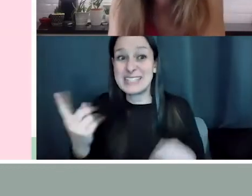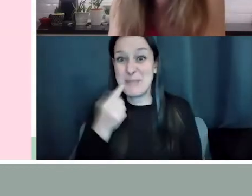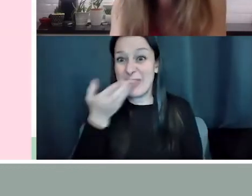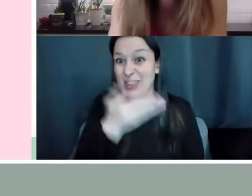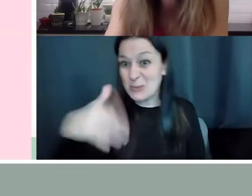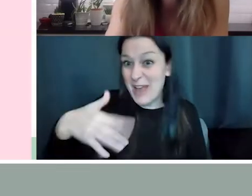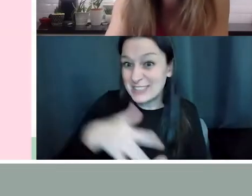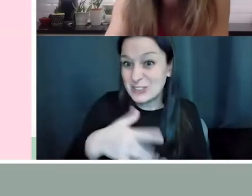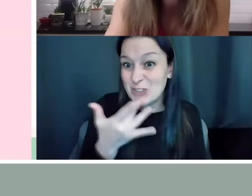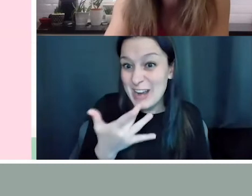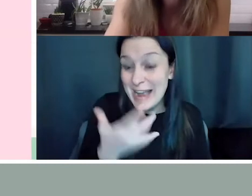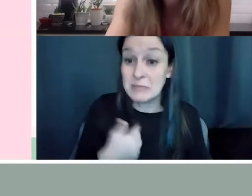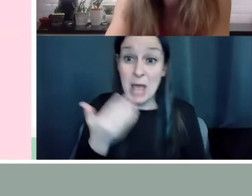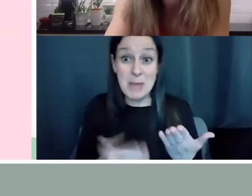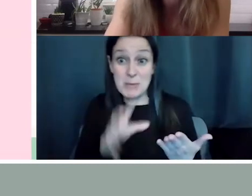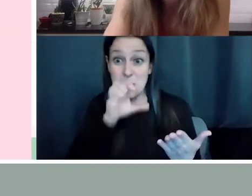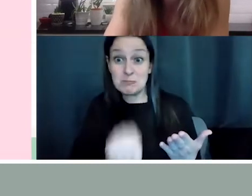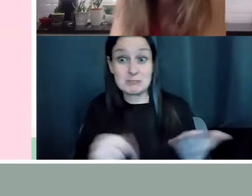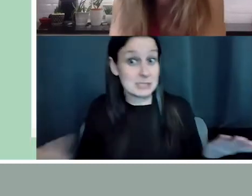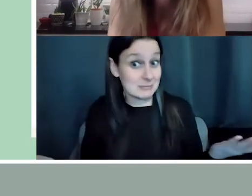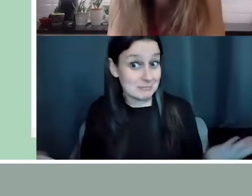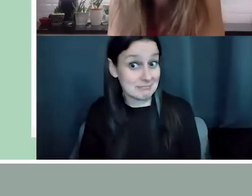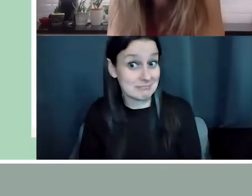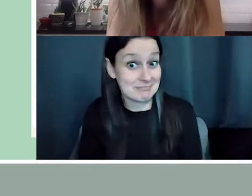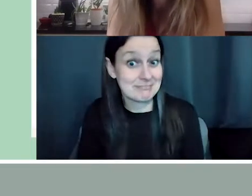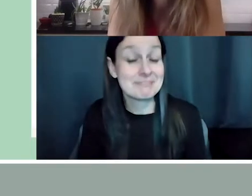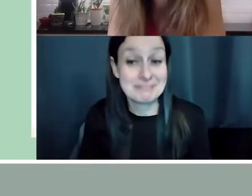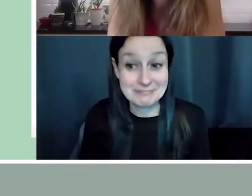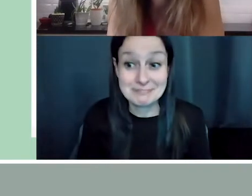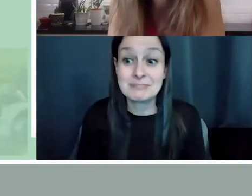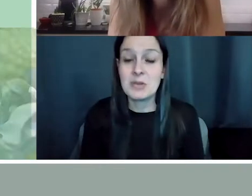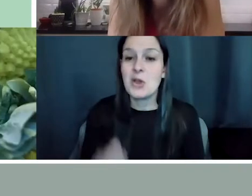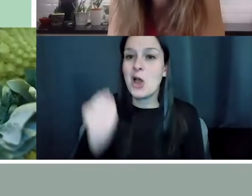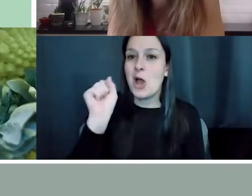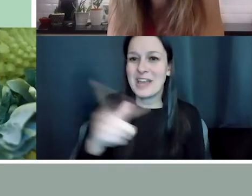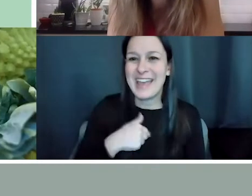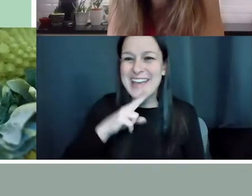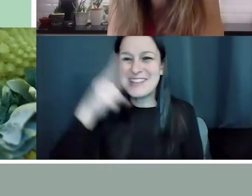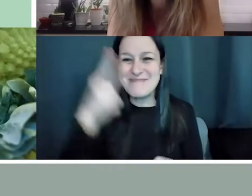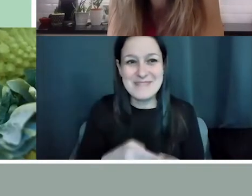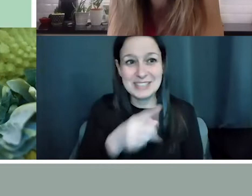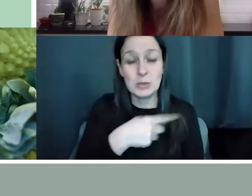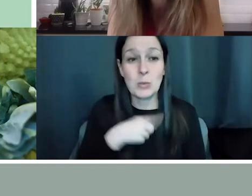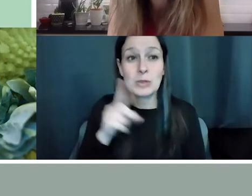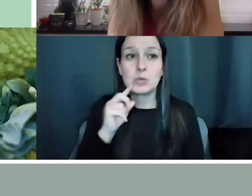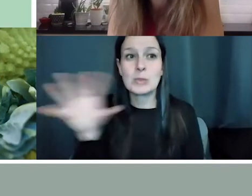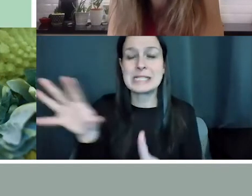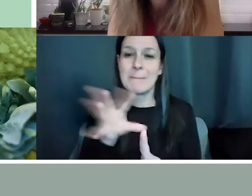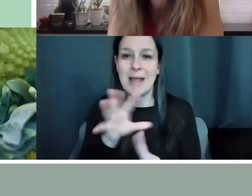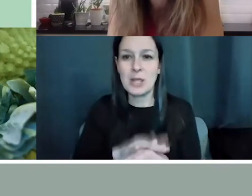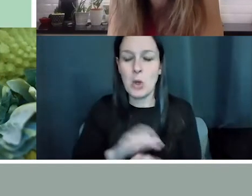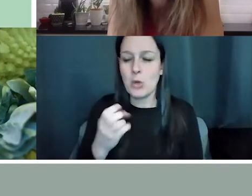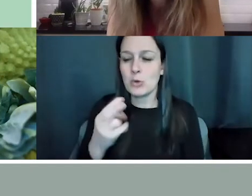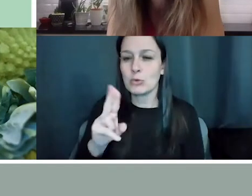tried and you might actually find that you love. Okay, I mentioned that we're gonna do a spotlight on